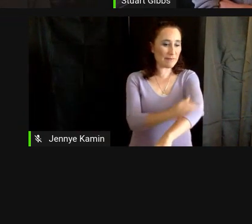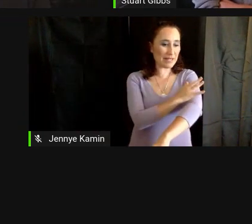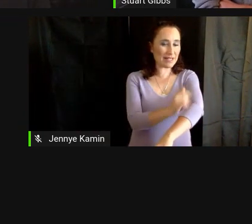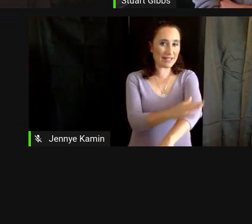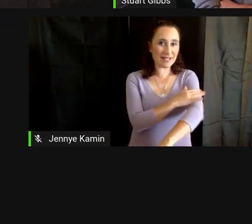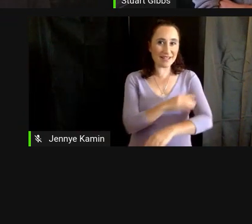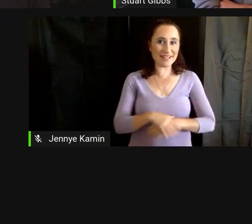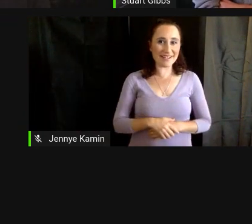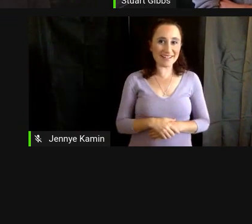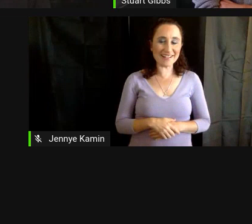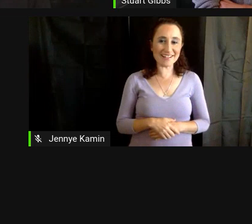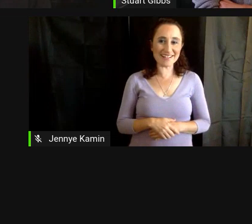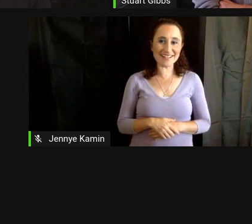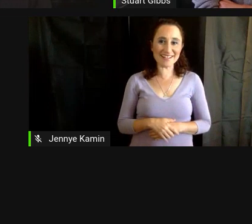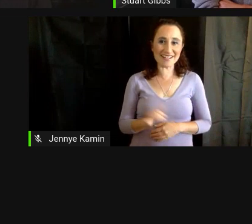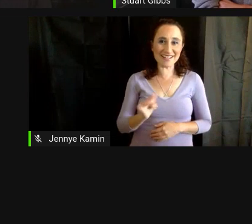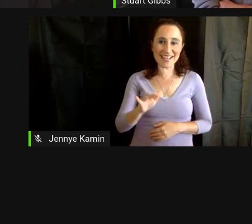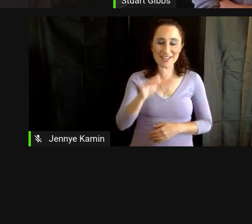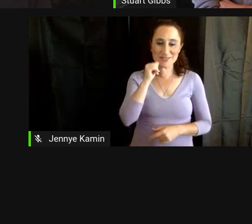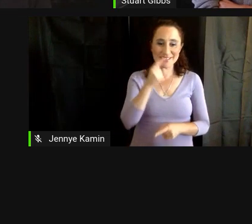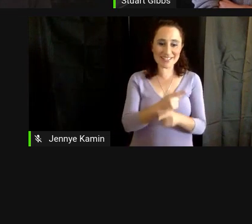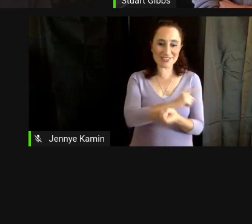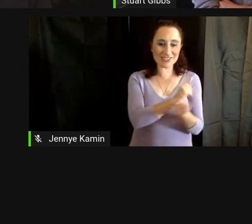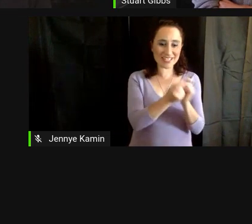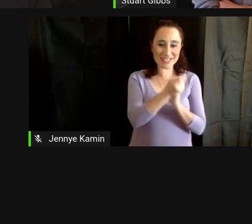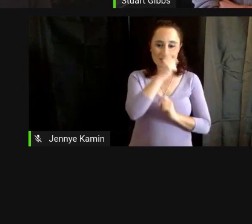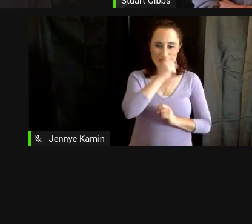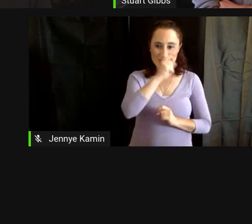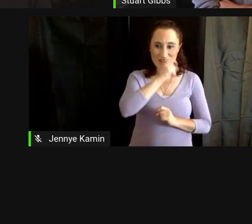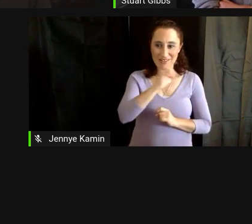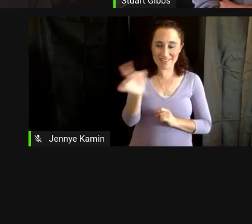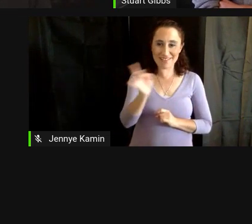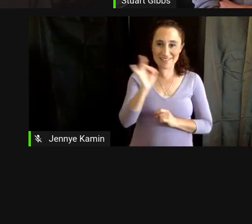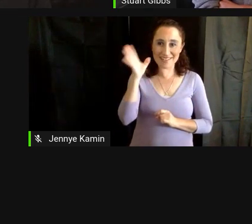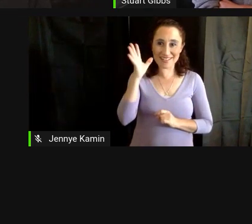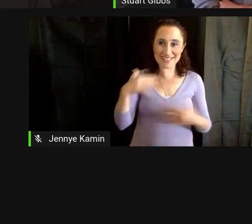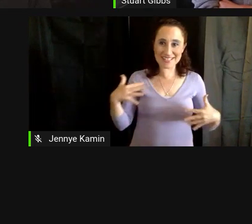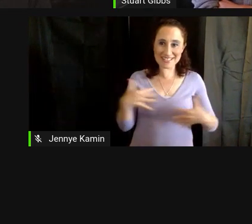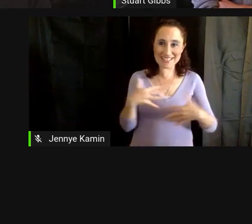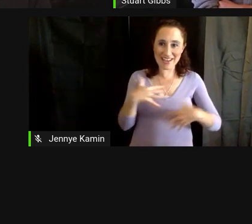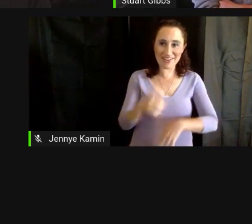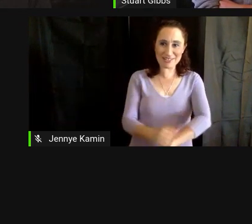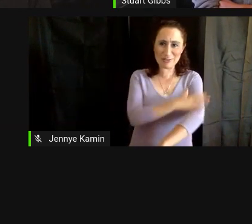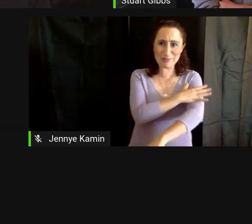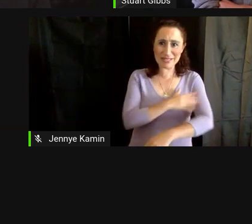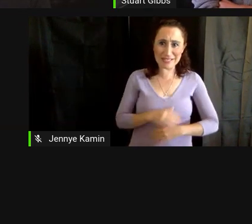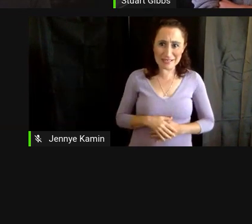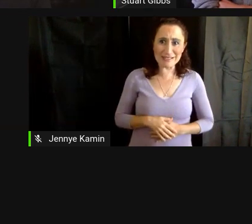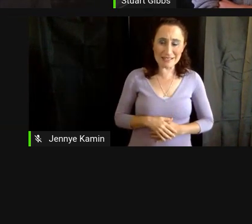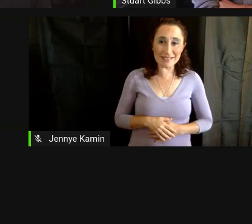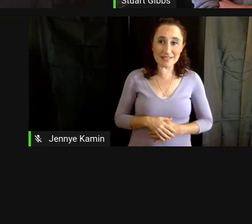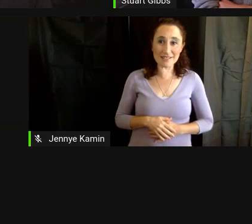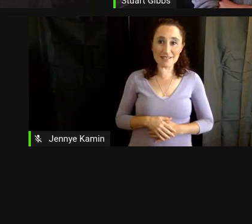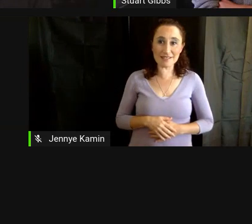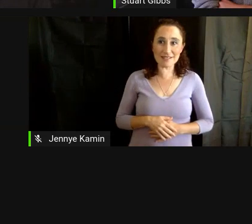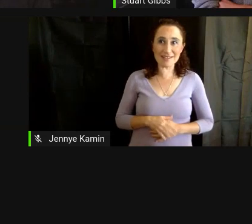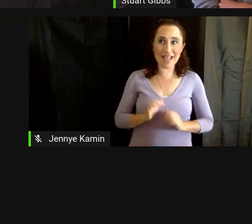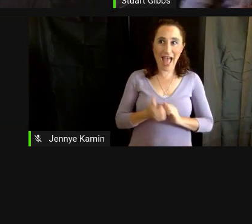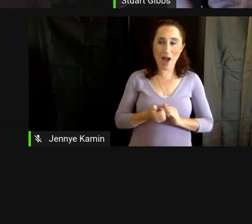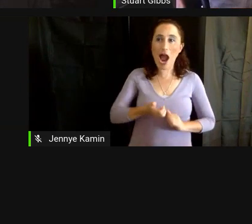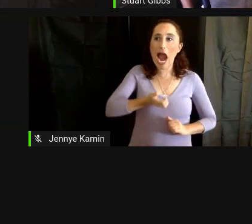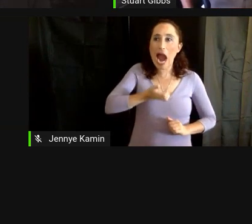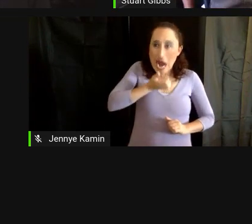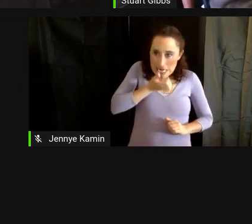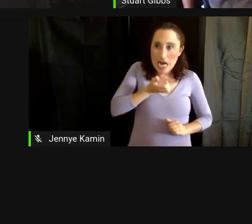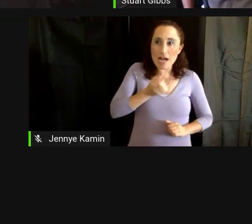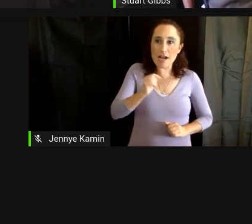you go and your sister has been turned into a doll. That's just so scary and creepy. Taking a big bite out of a turnip. I tried